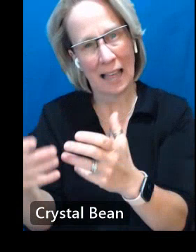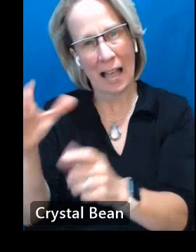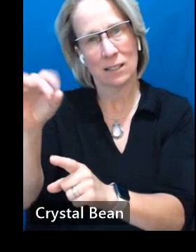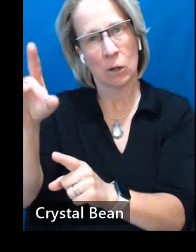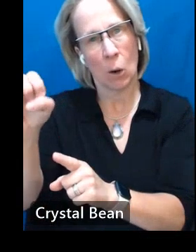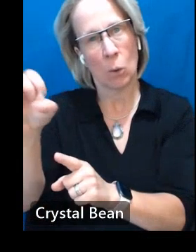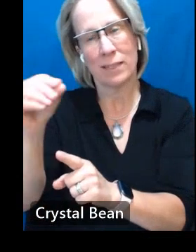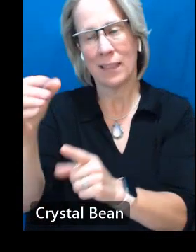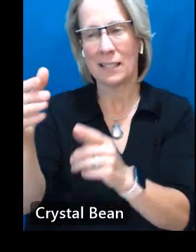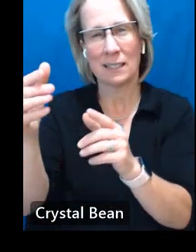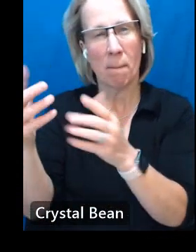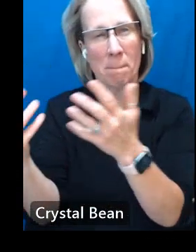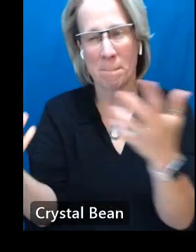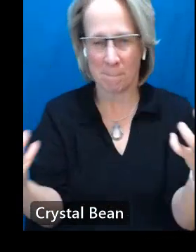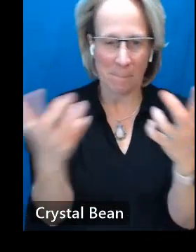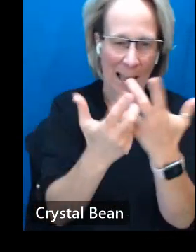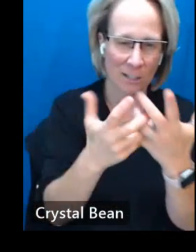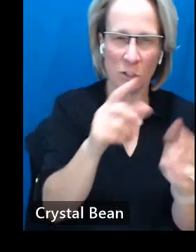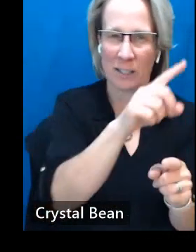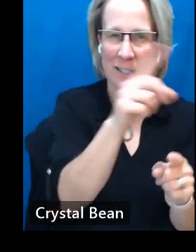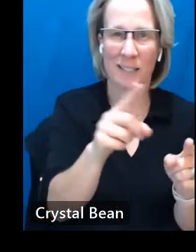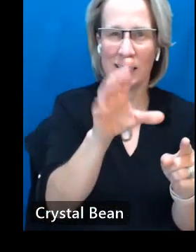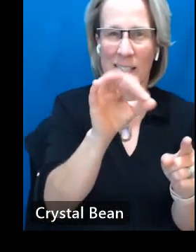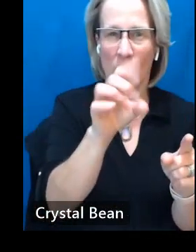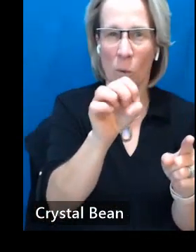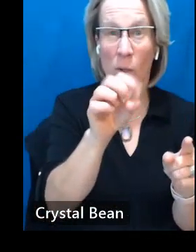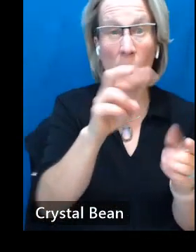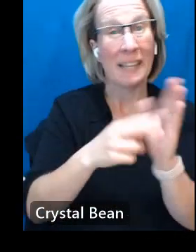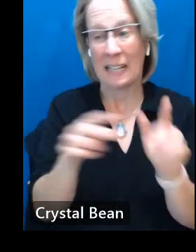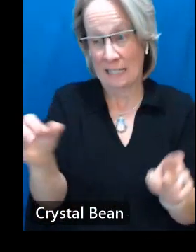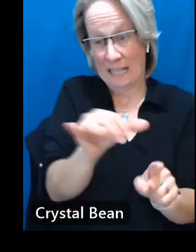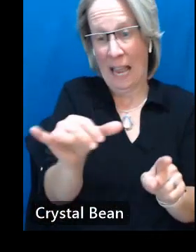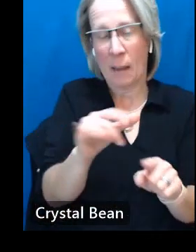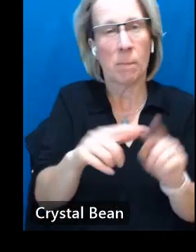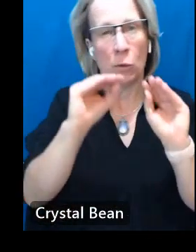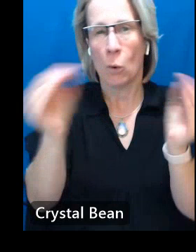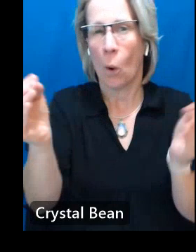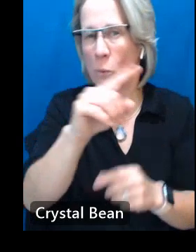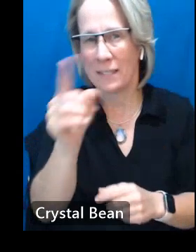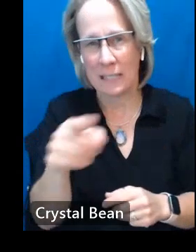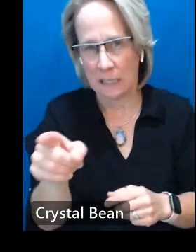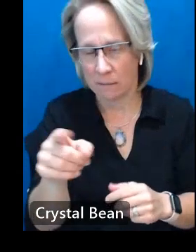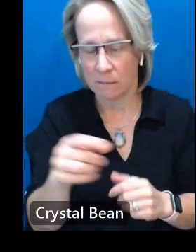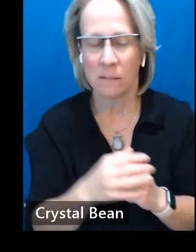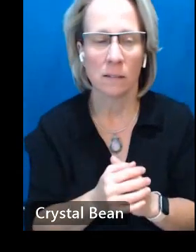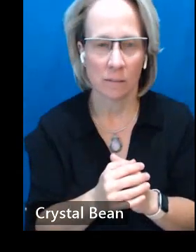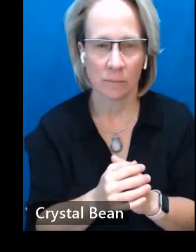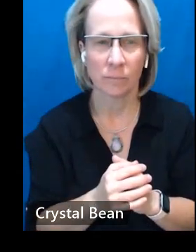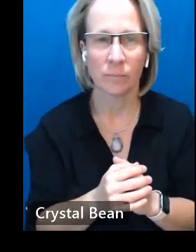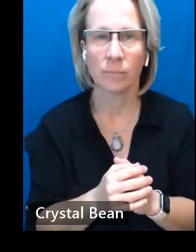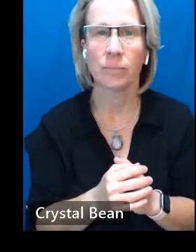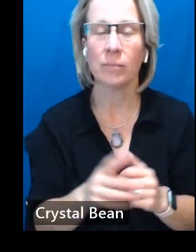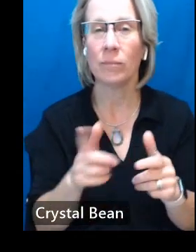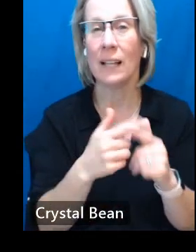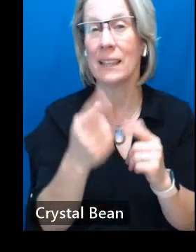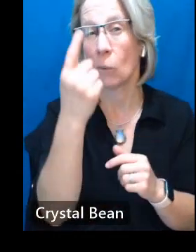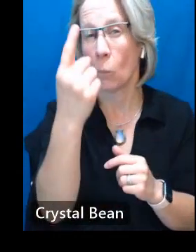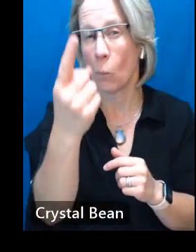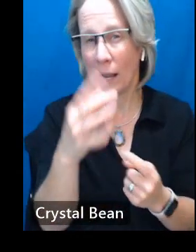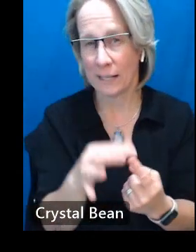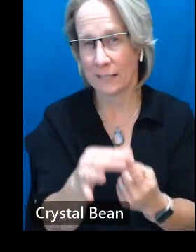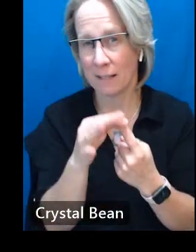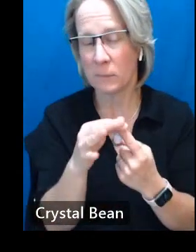it's the same thing except without the Z. Okay, and then a notable exception to this is for those